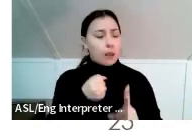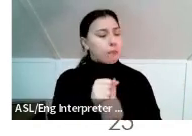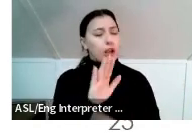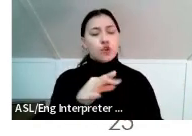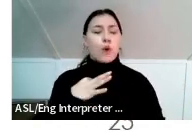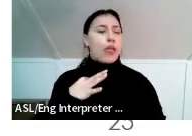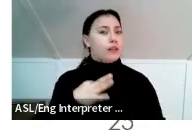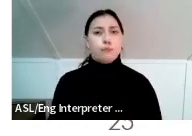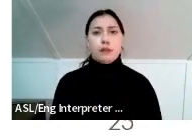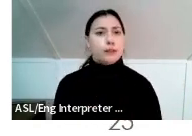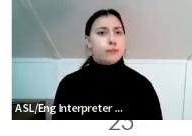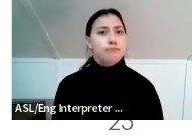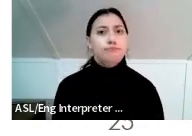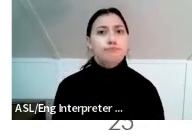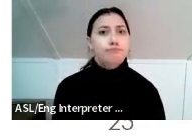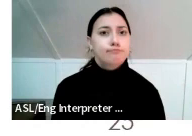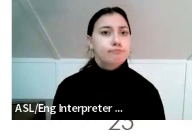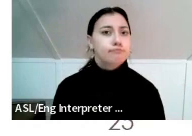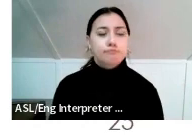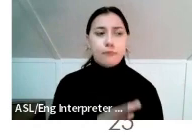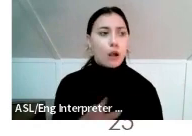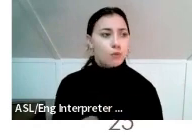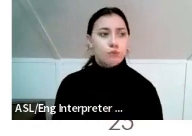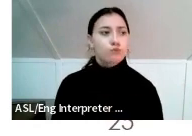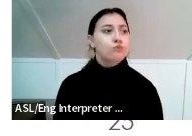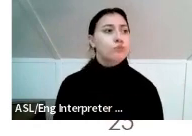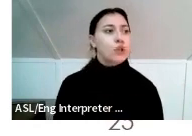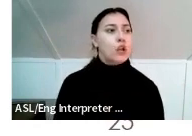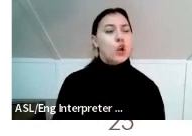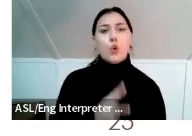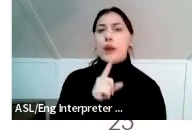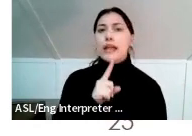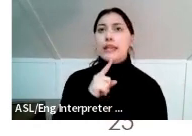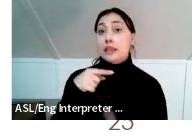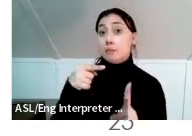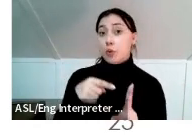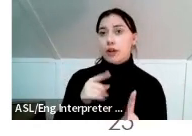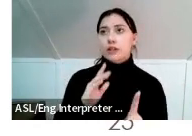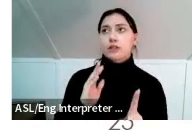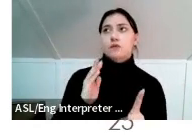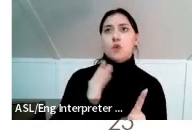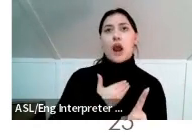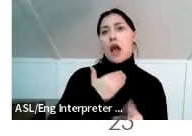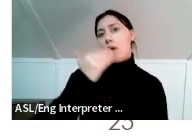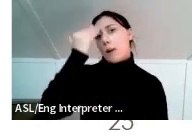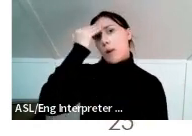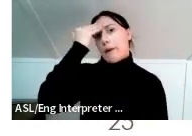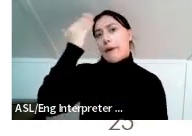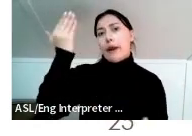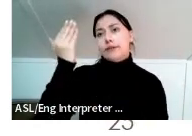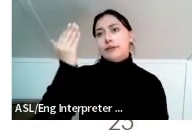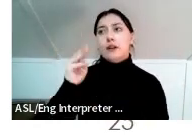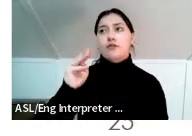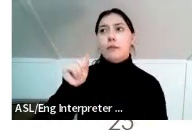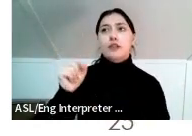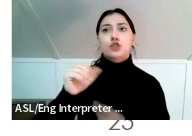It's just, it's our awareness of Mass Cultural Council